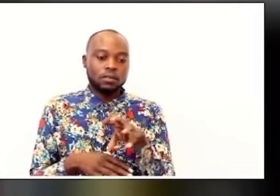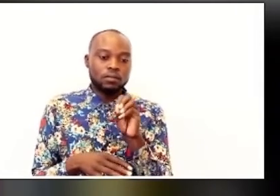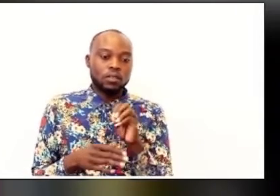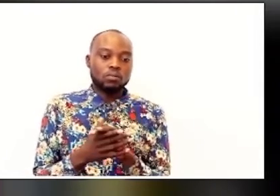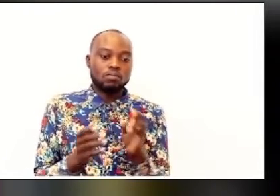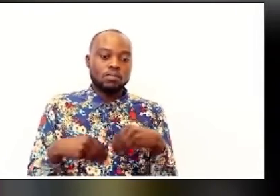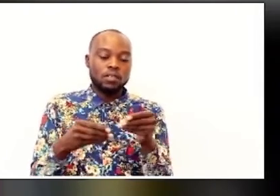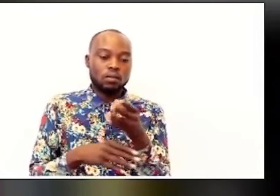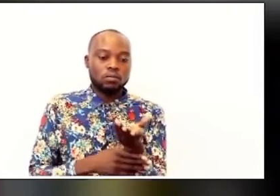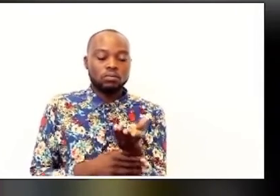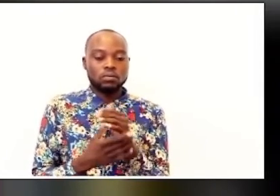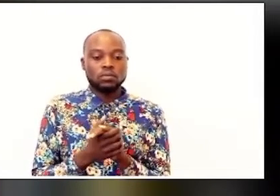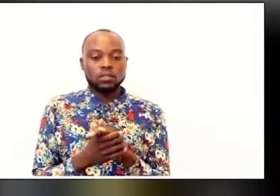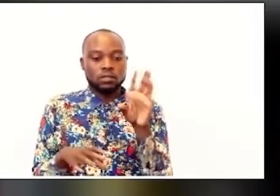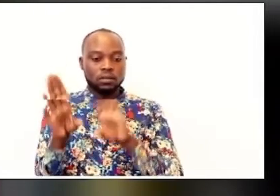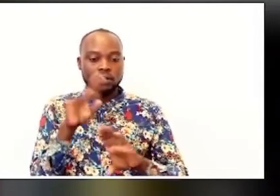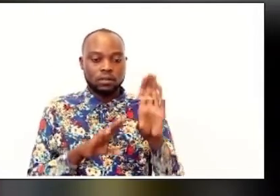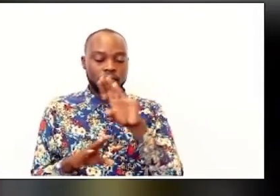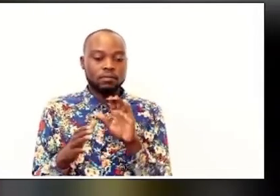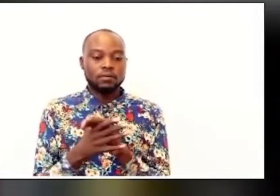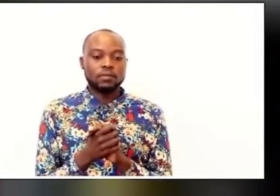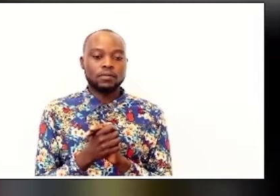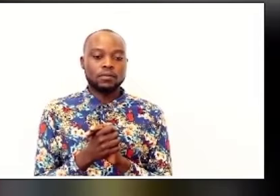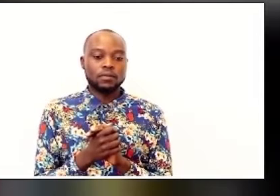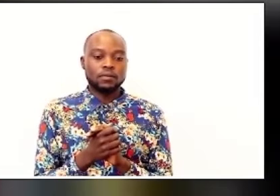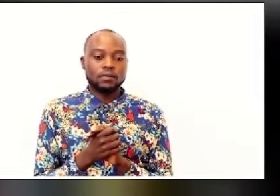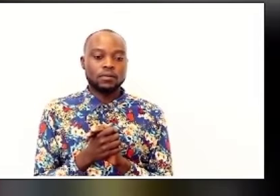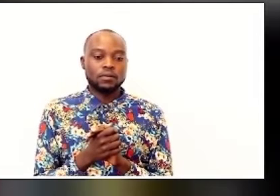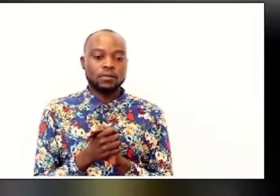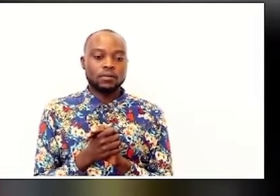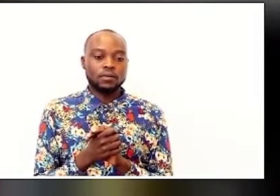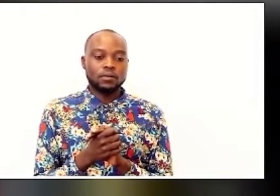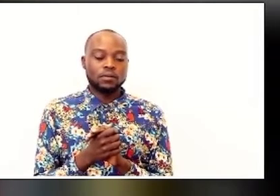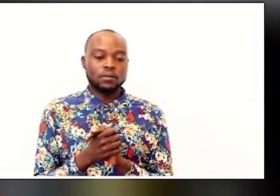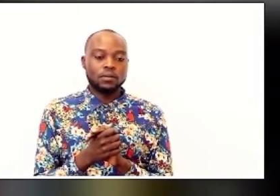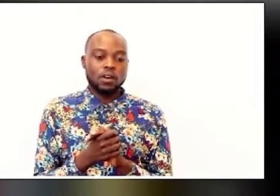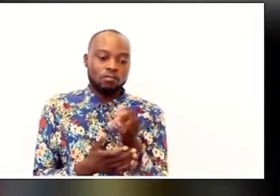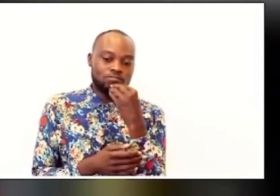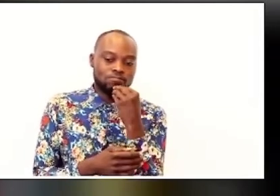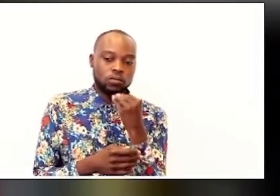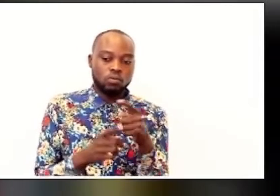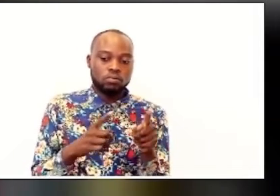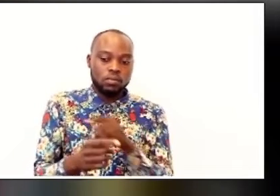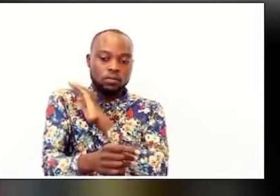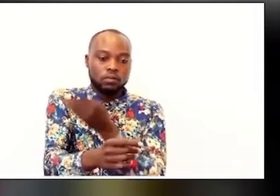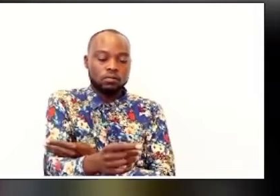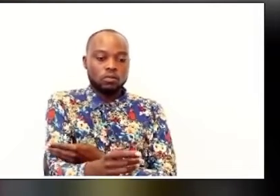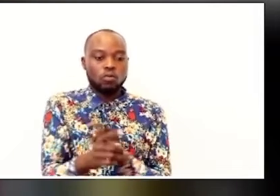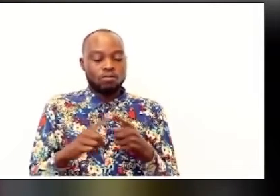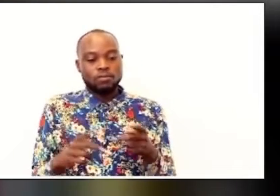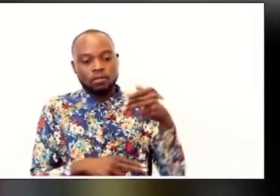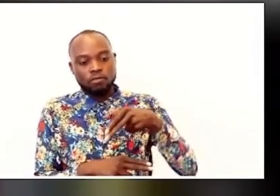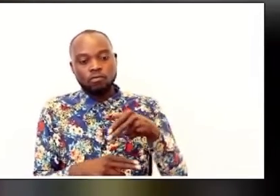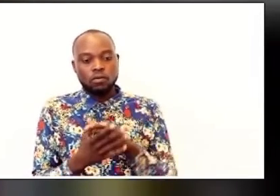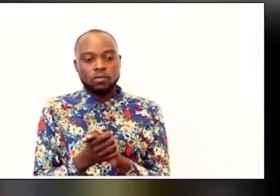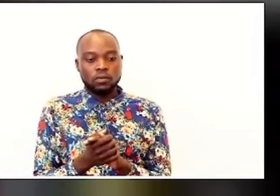given that the kind of resilience on food and energy, on fossil fuels, the